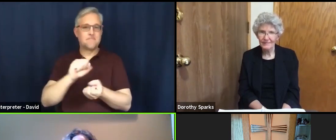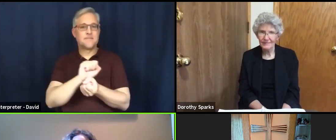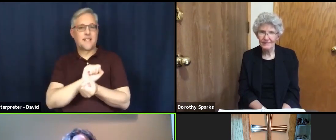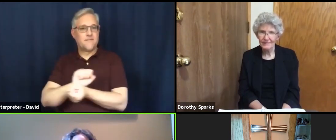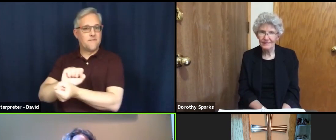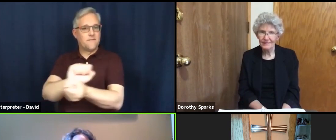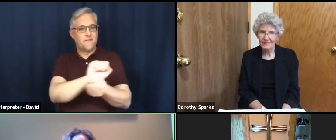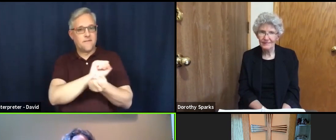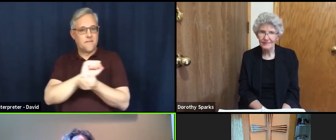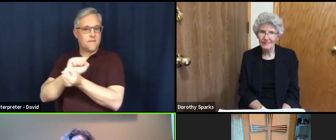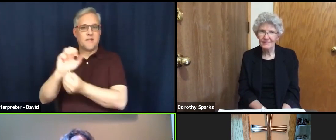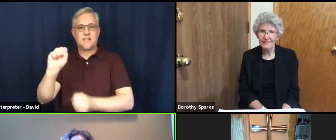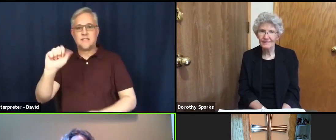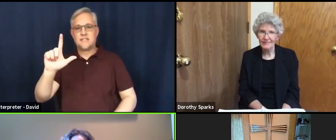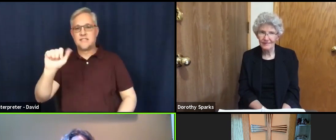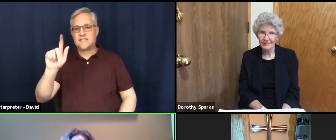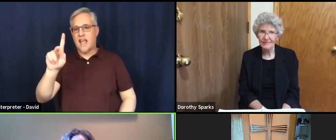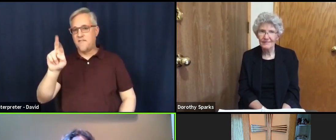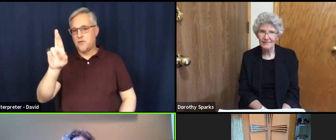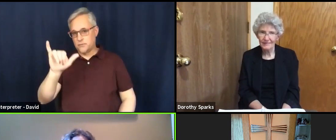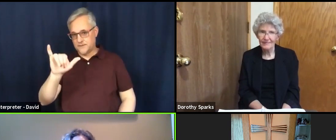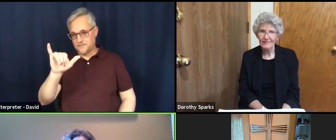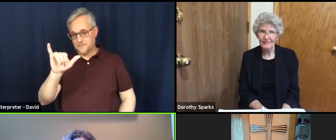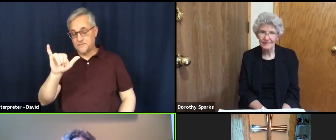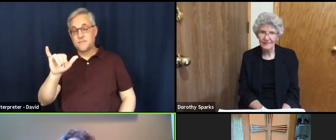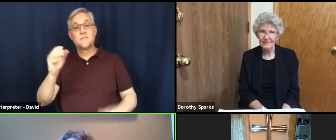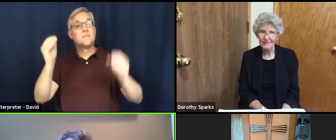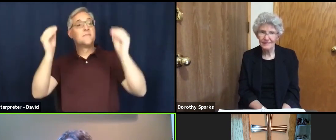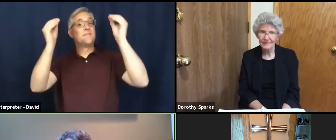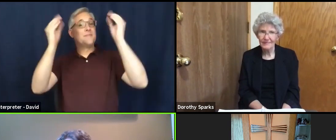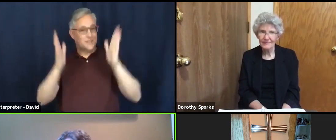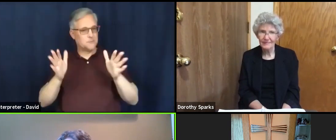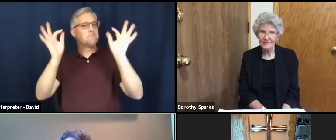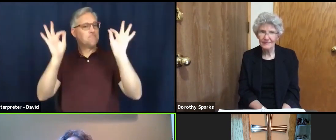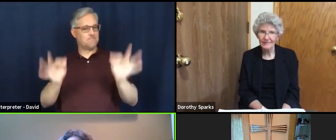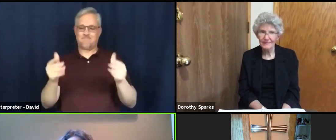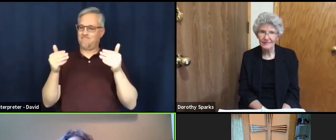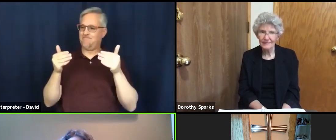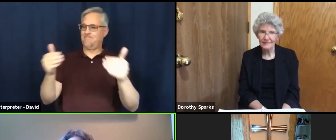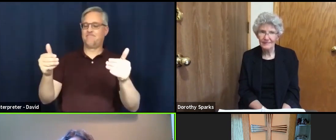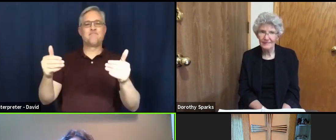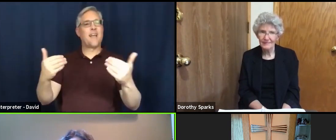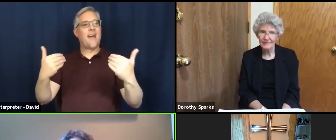And part of what they were doing is they had a slave auction.